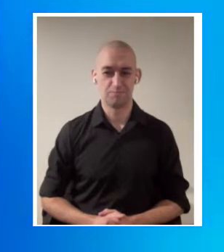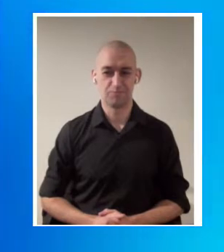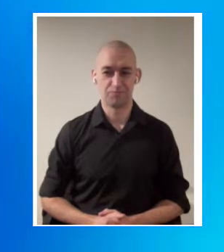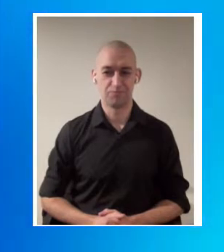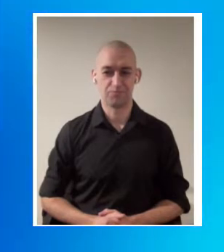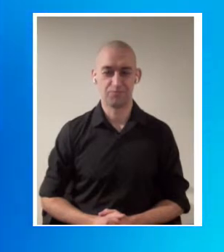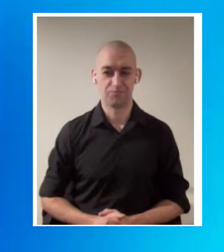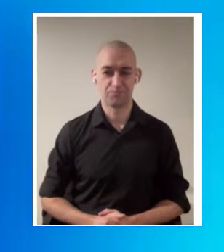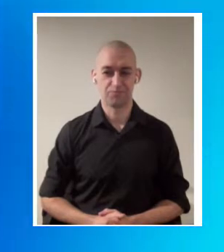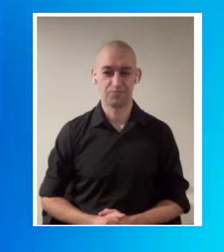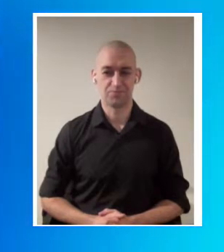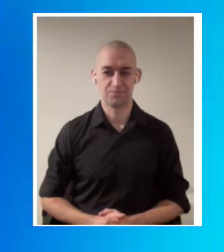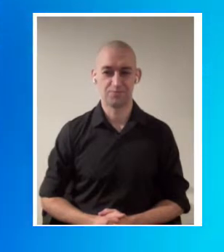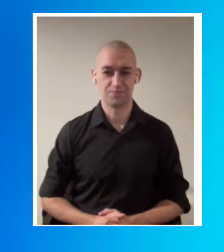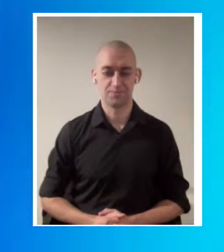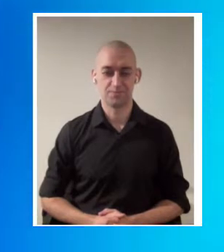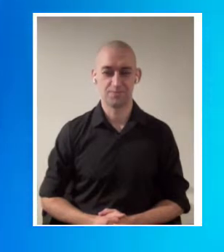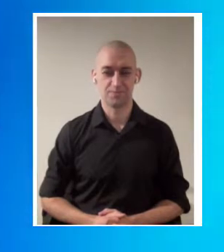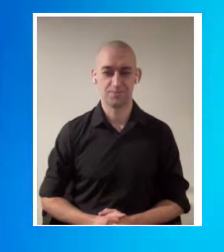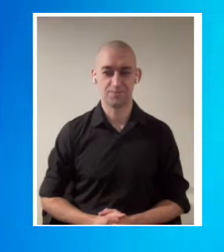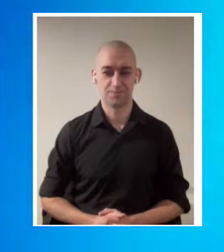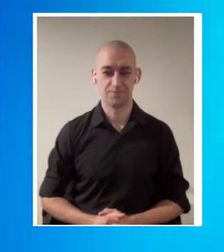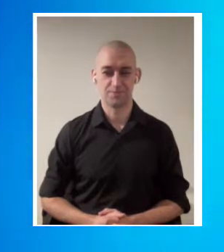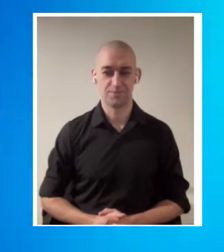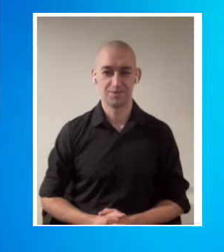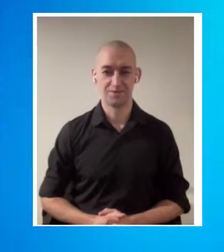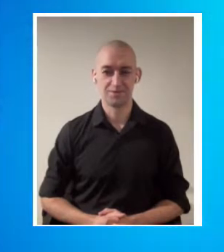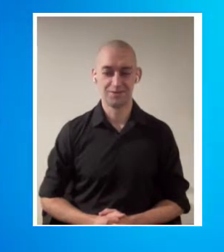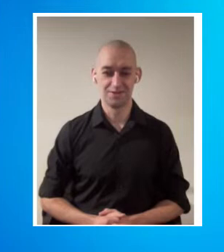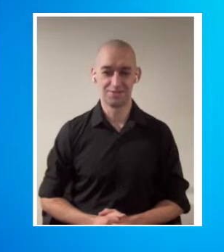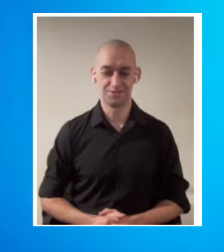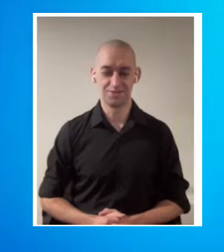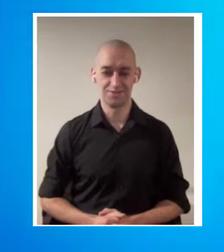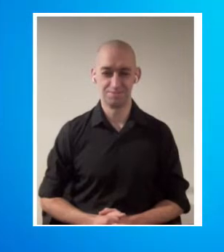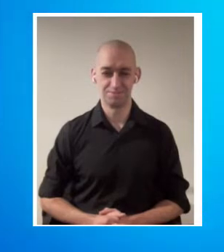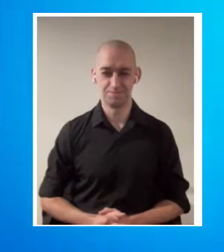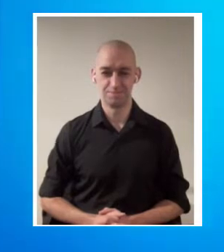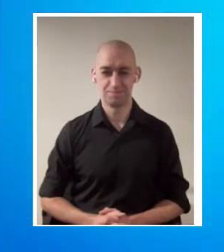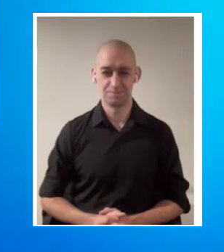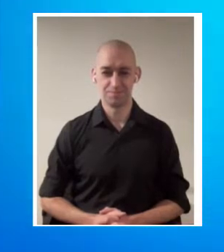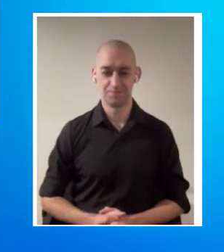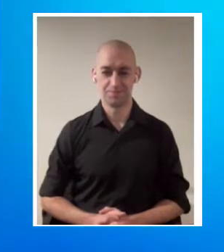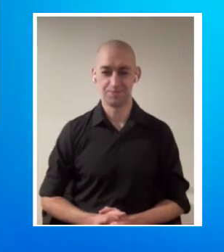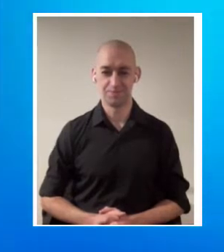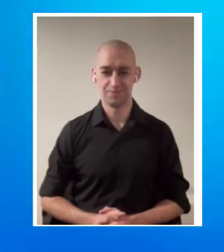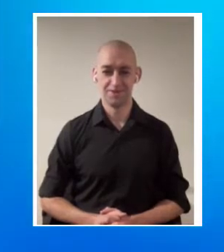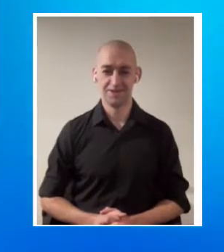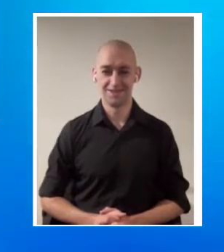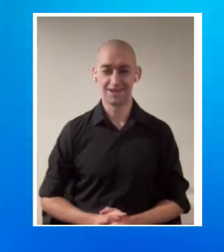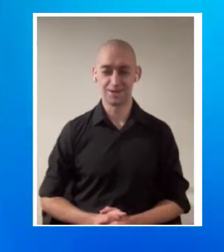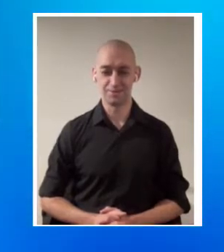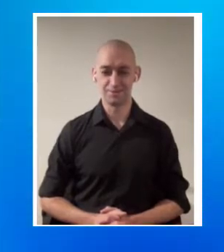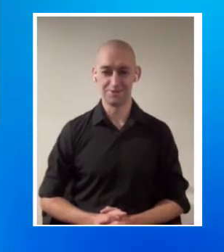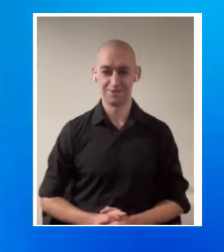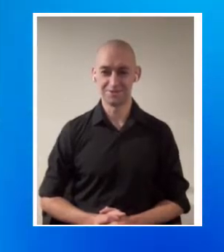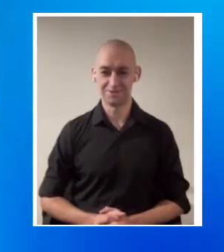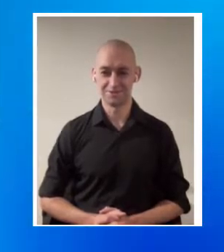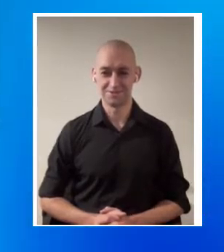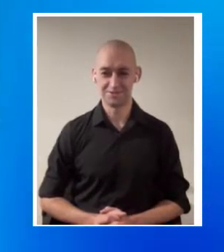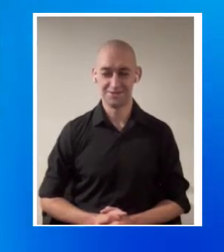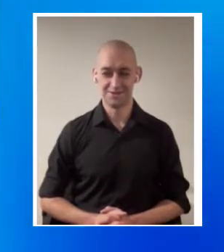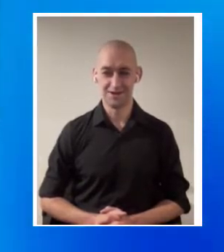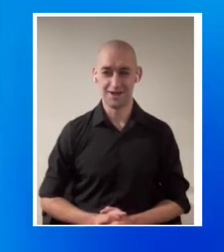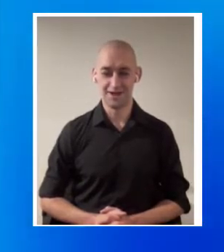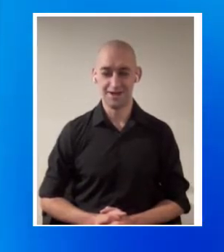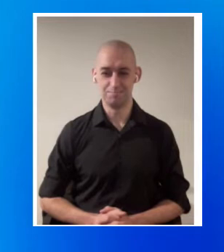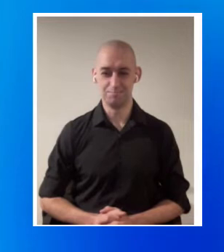I missed that part too. I assume the same for me. I'm going to have two. We're not going to be in this room.